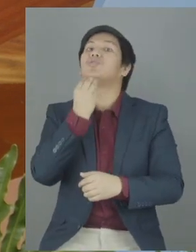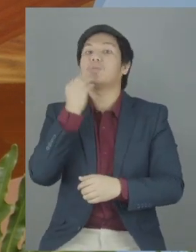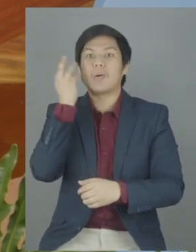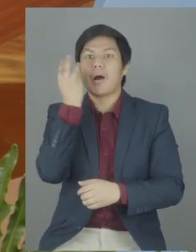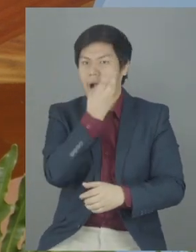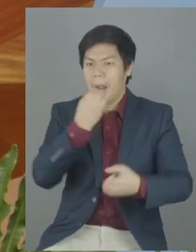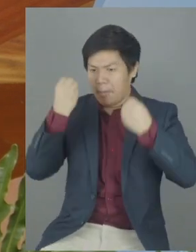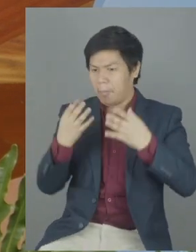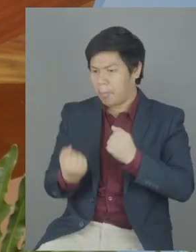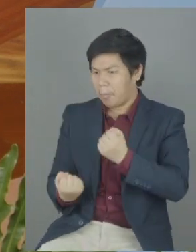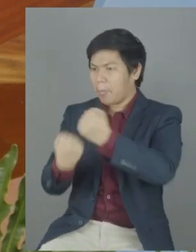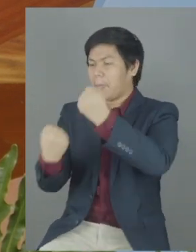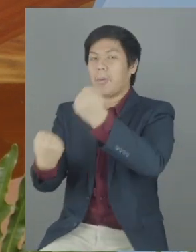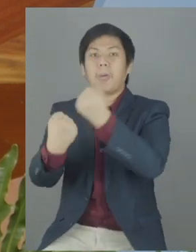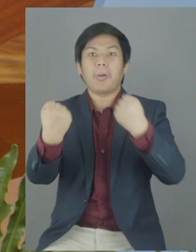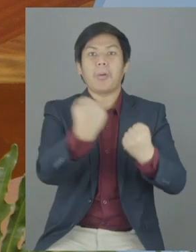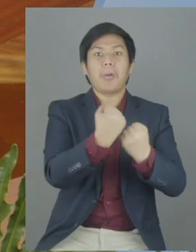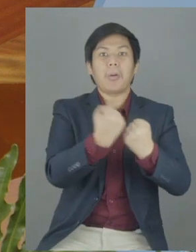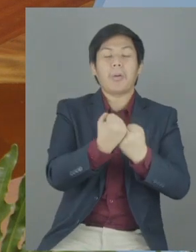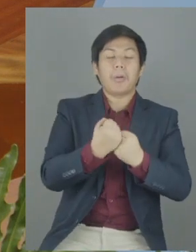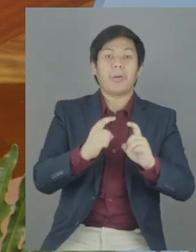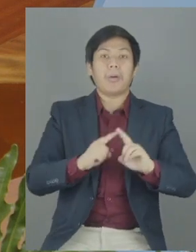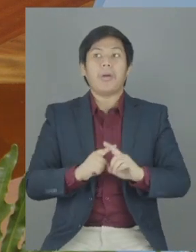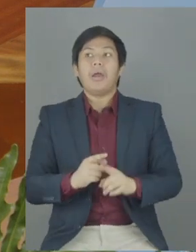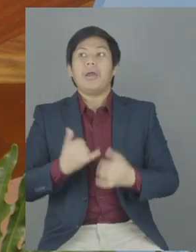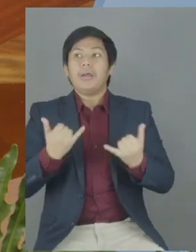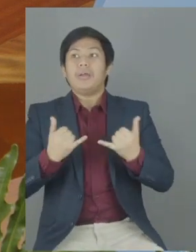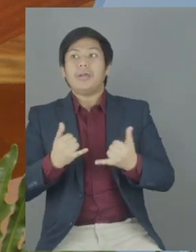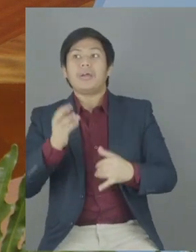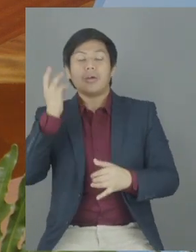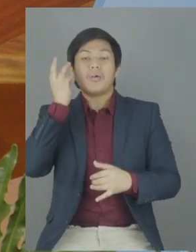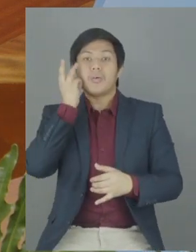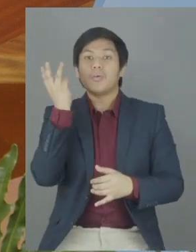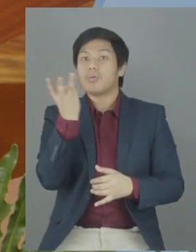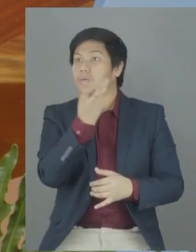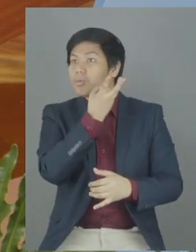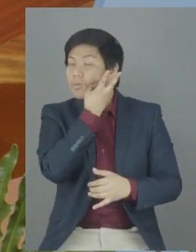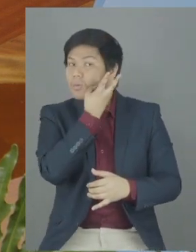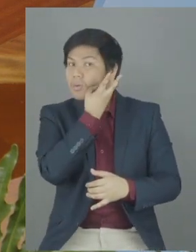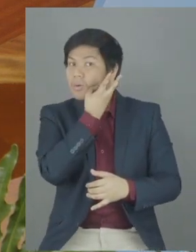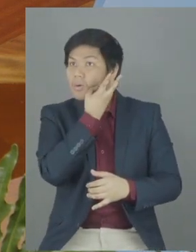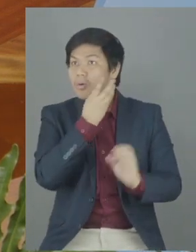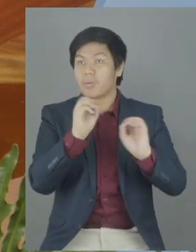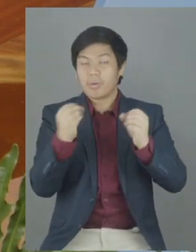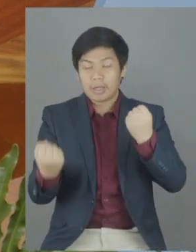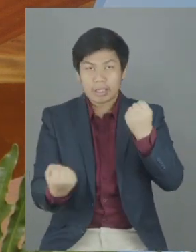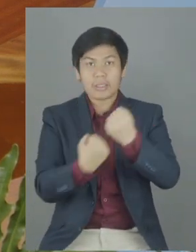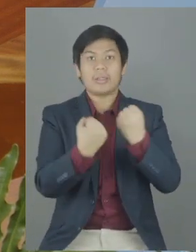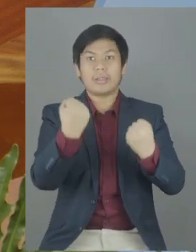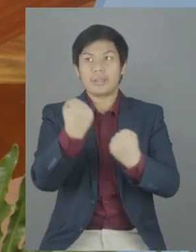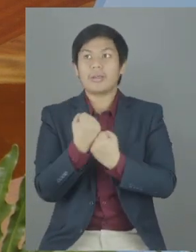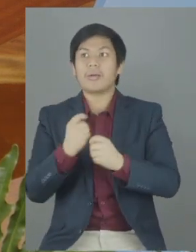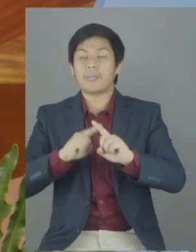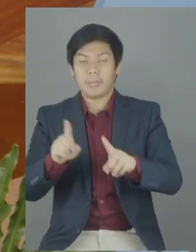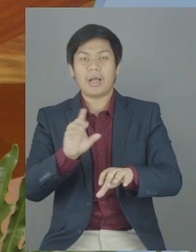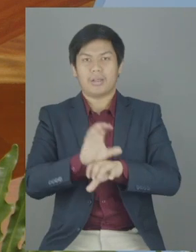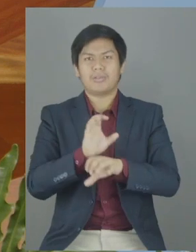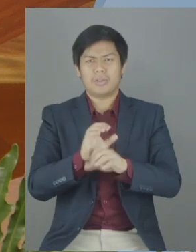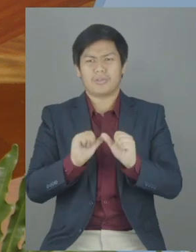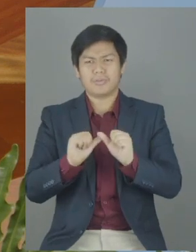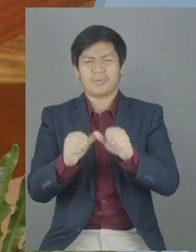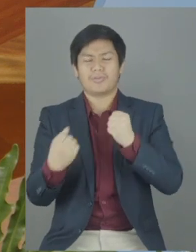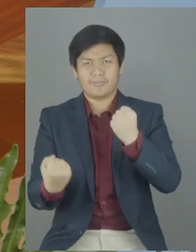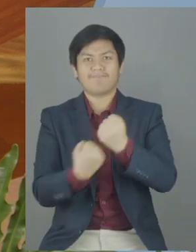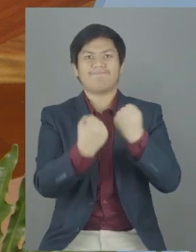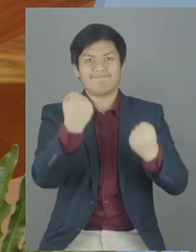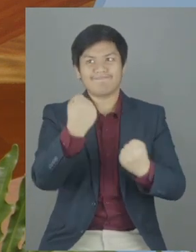So if you think about it, widows shouldn't be even provided for in the law of their time, but the church, they were doing it, so